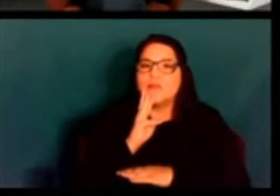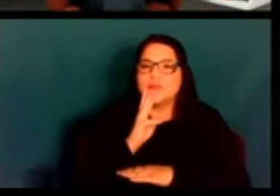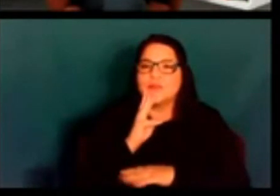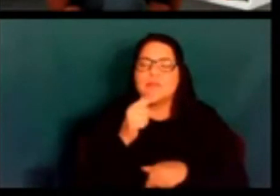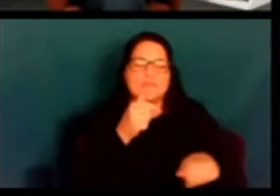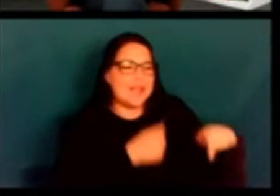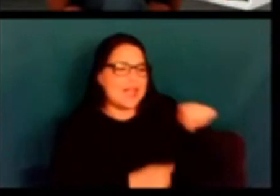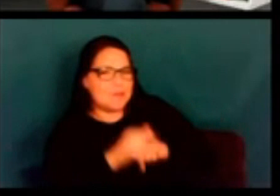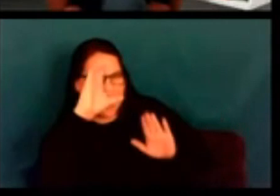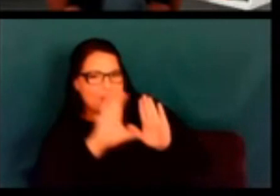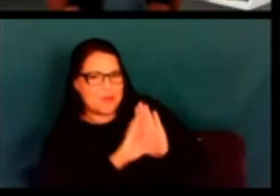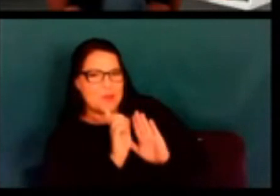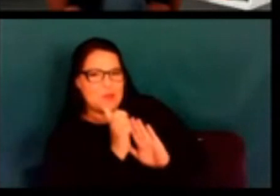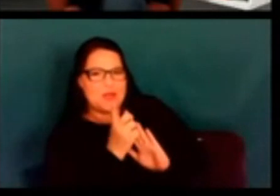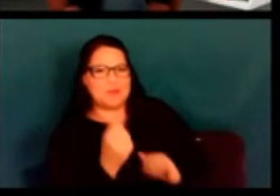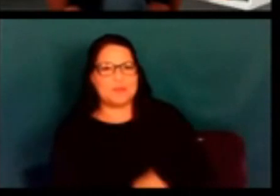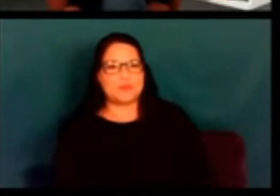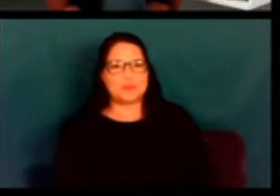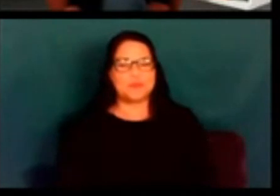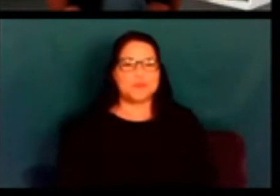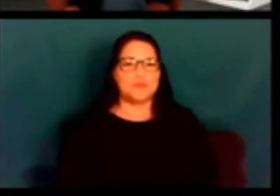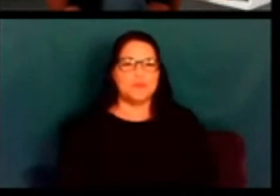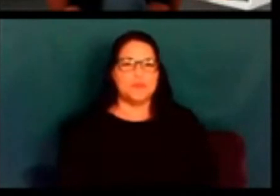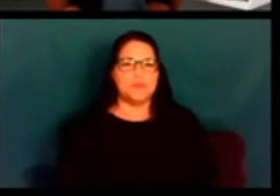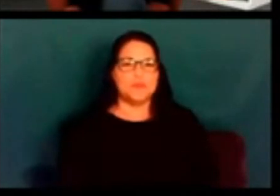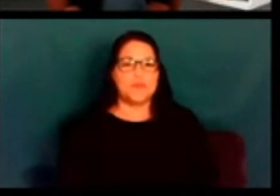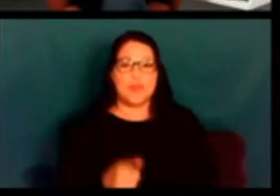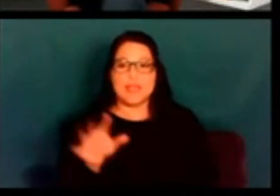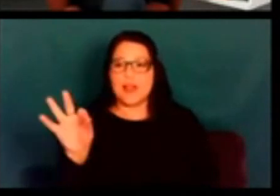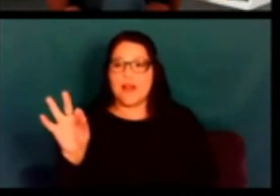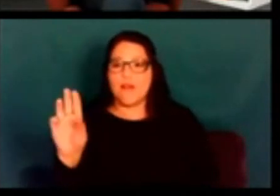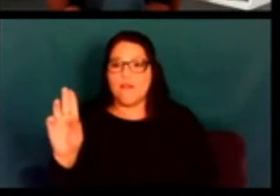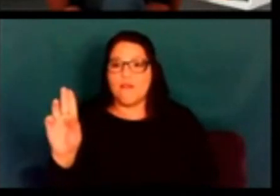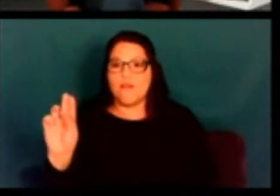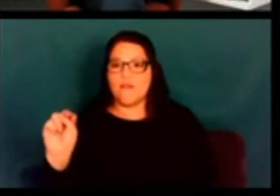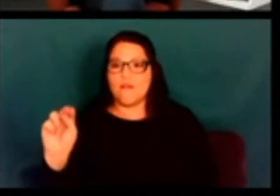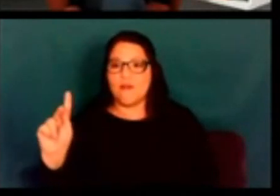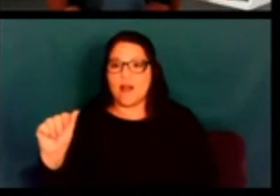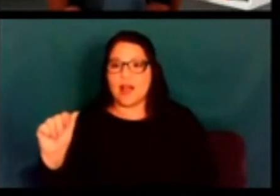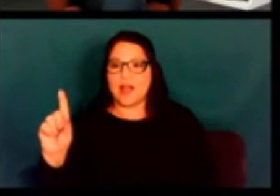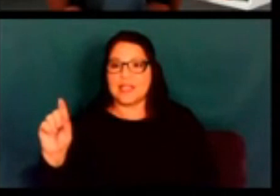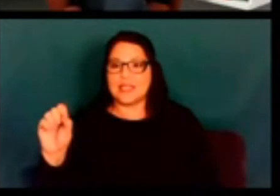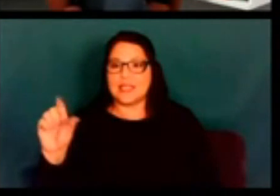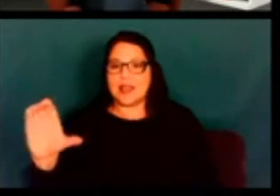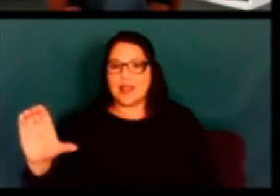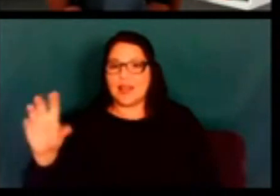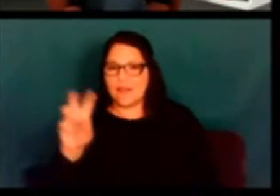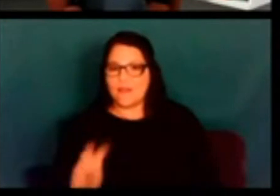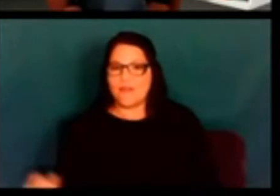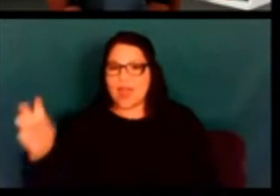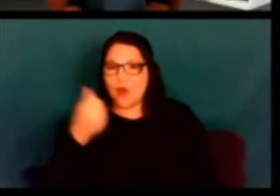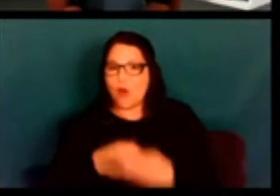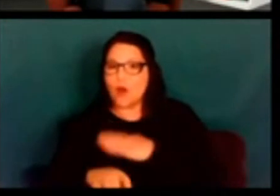up that image for a second. Okay. This is Funkadelic. Then we did the Motor Booty Affair, which was